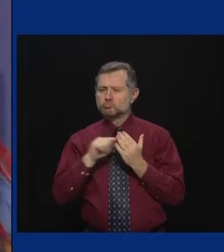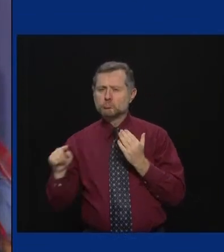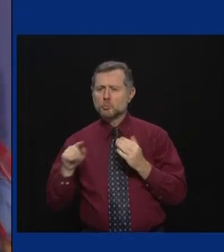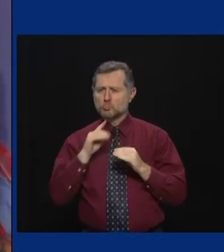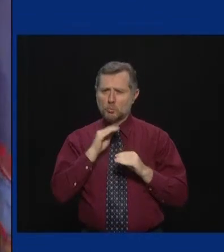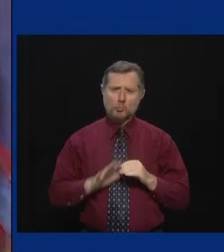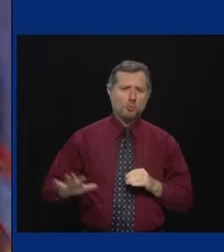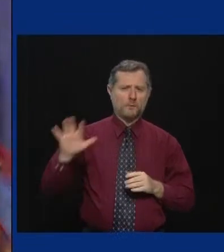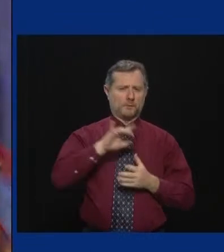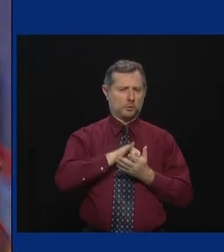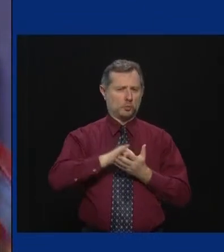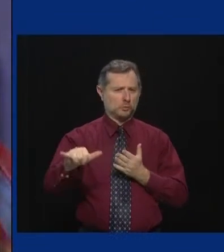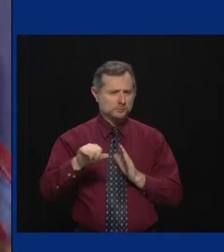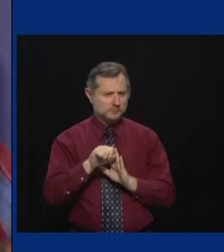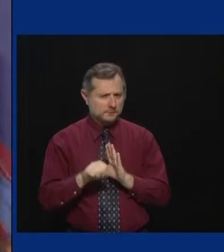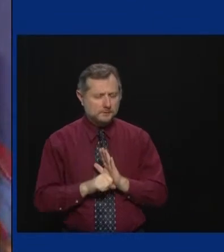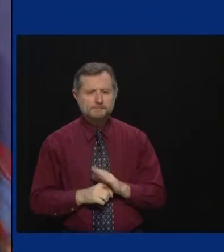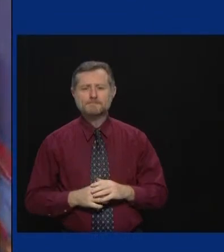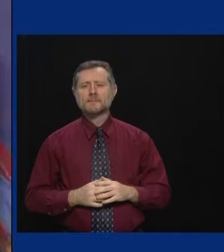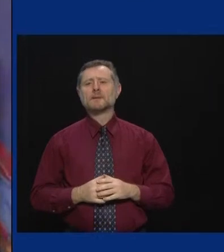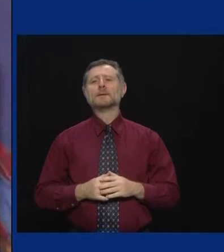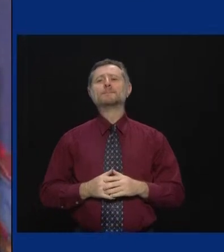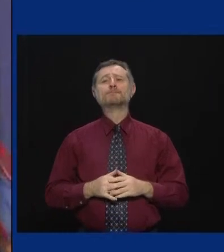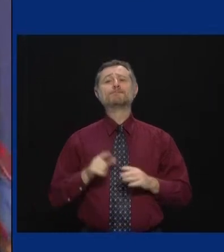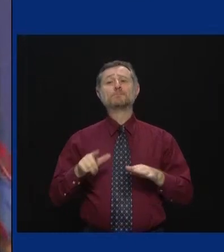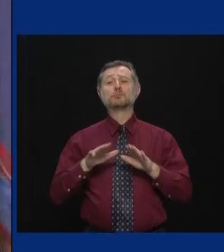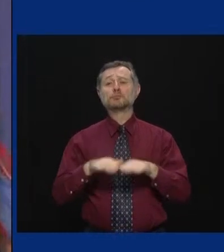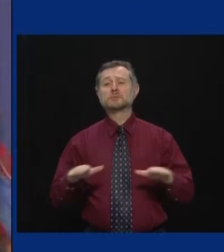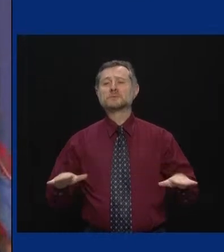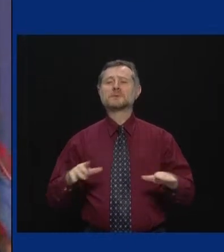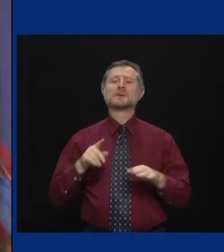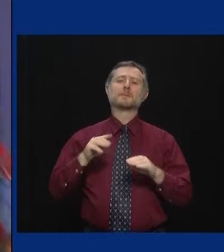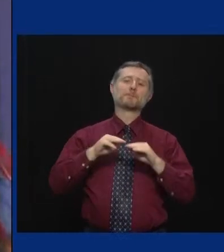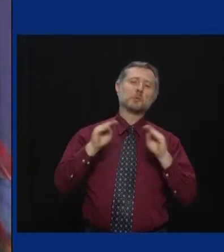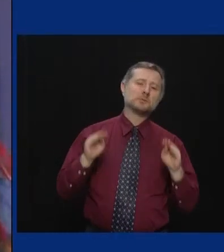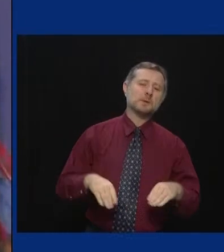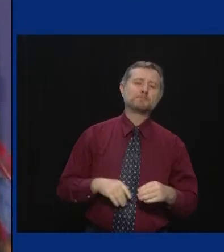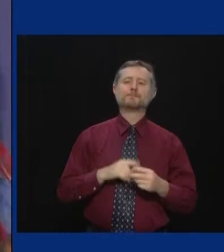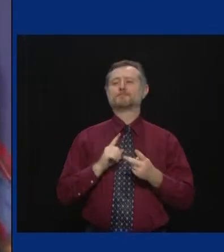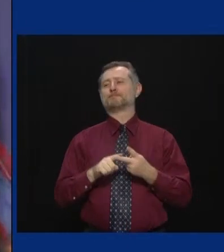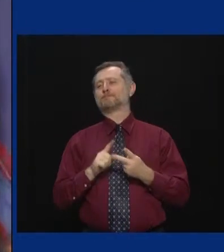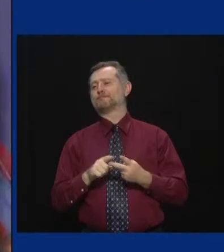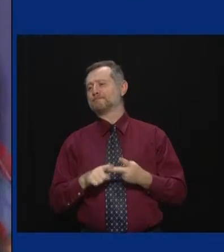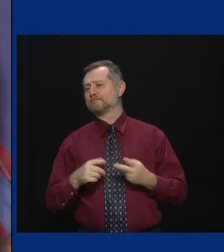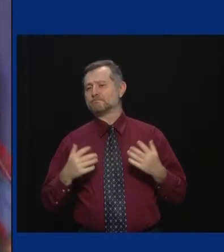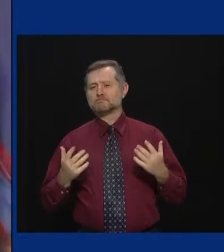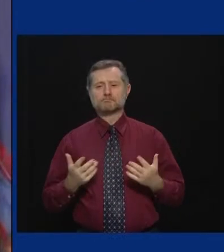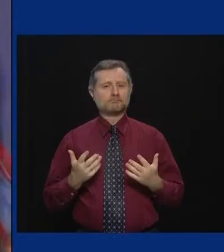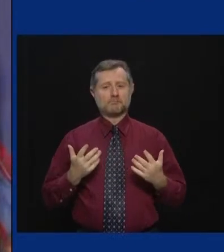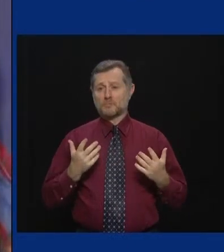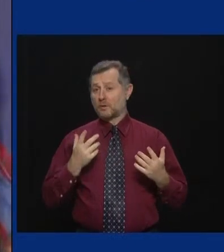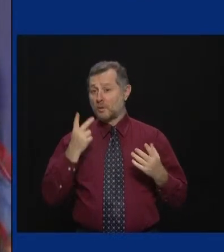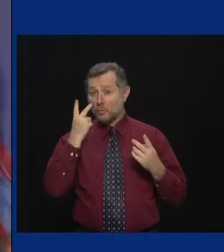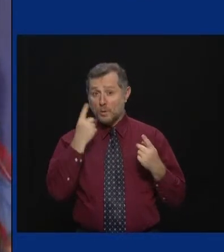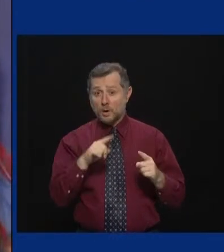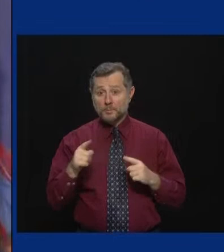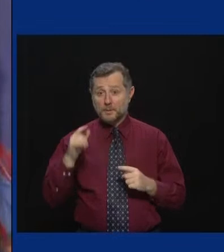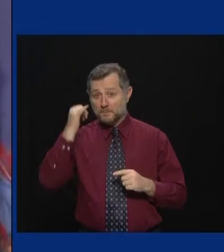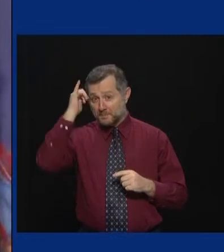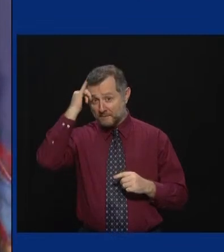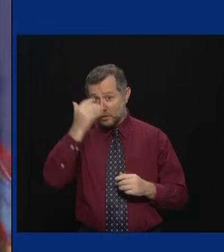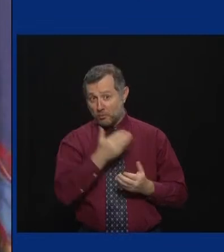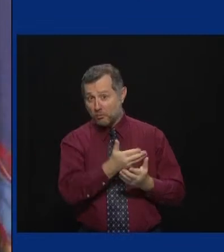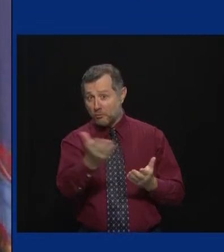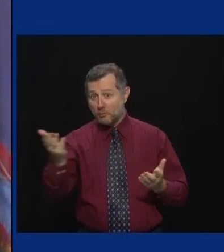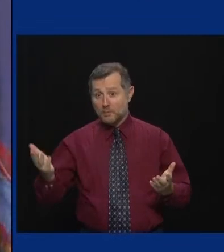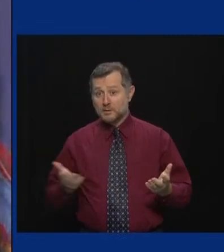you've done in places like children's museums and places all across, look at what's happening in Buffalo and Niagara Falls as a result of